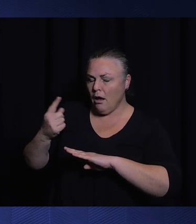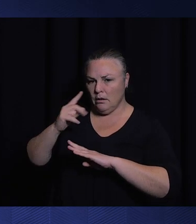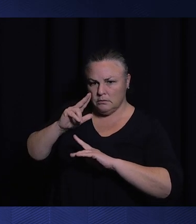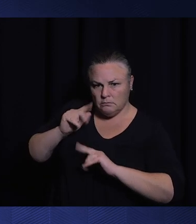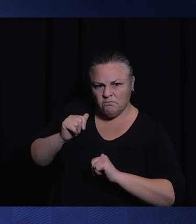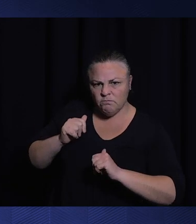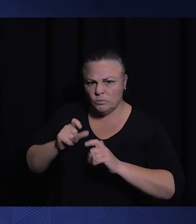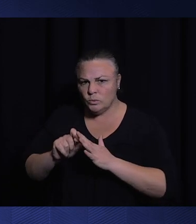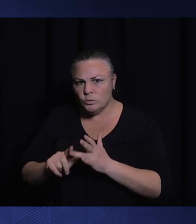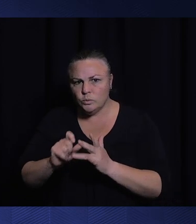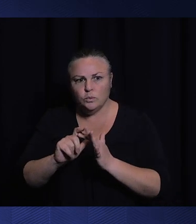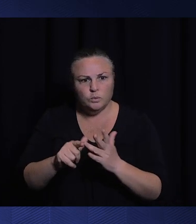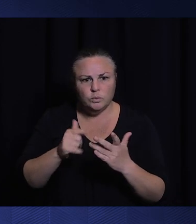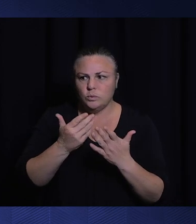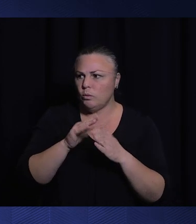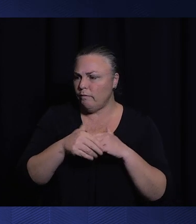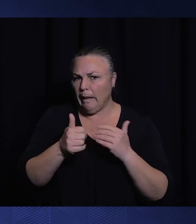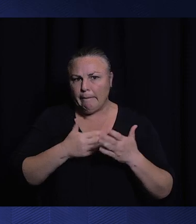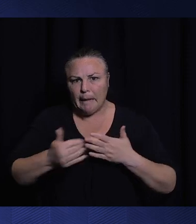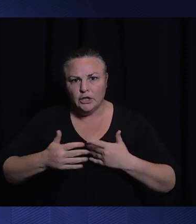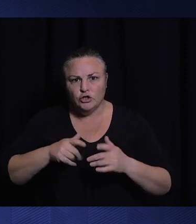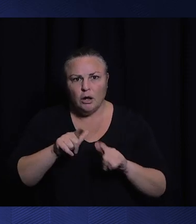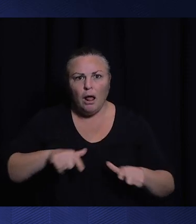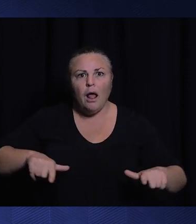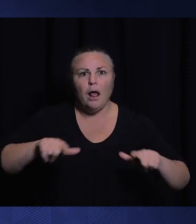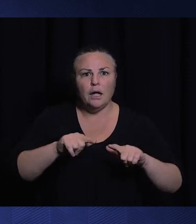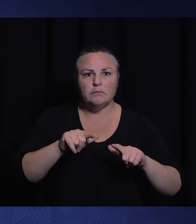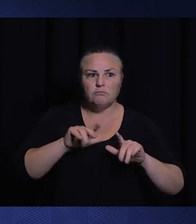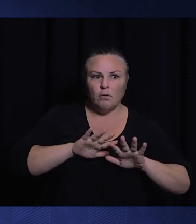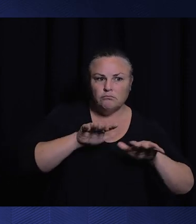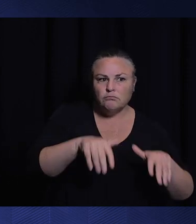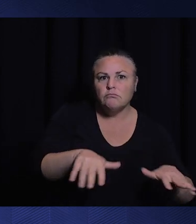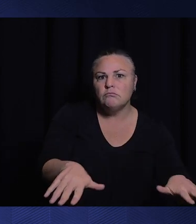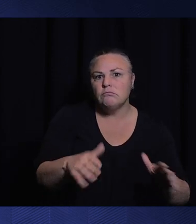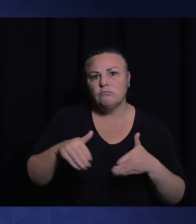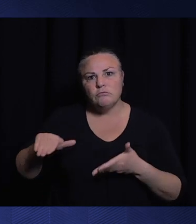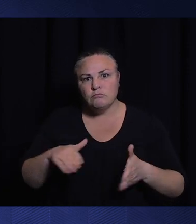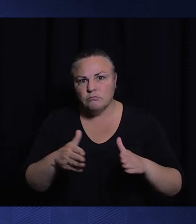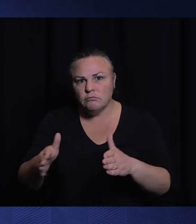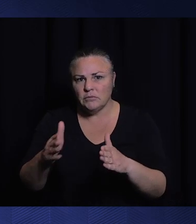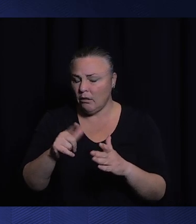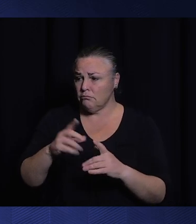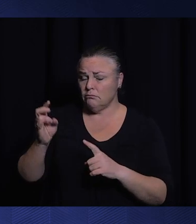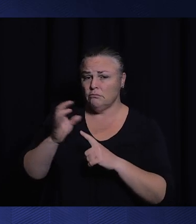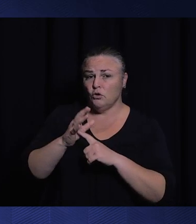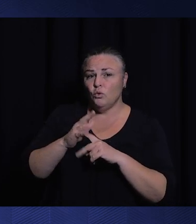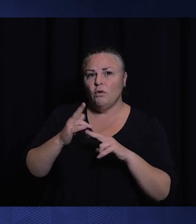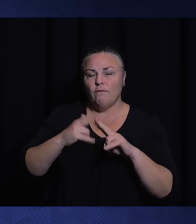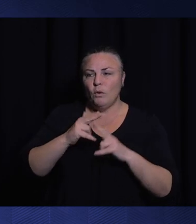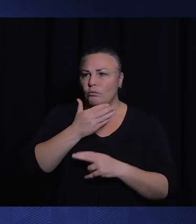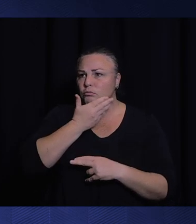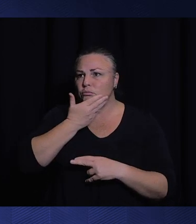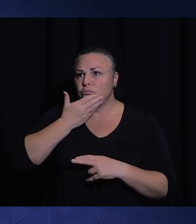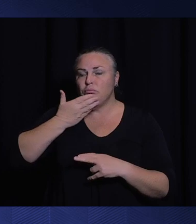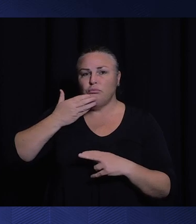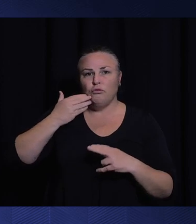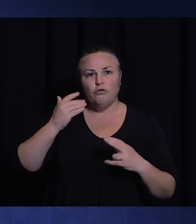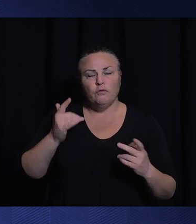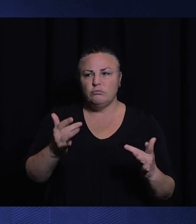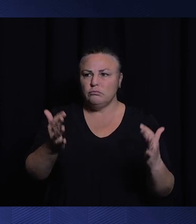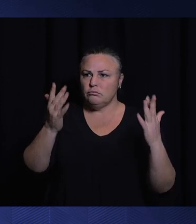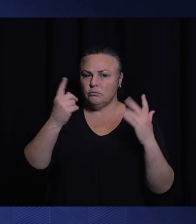around management of land and oceans and systems that have been critical to the beauty and the biodiversity that we